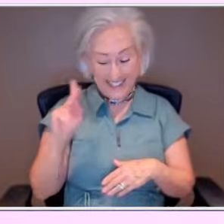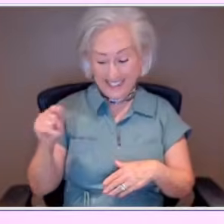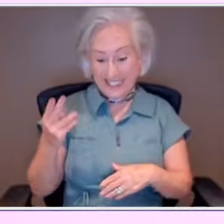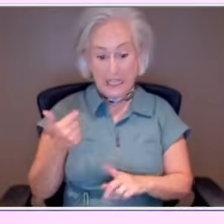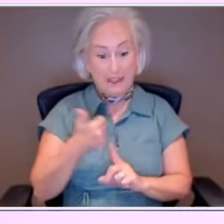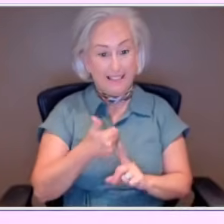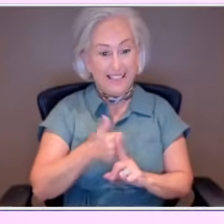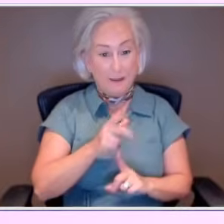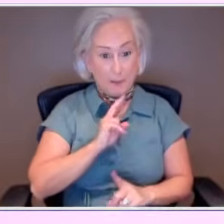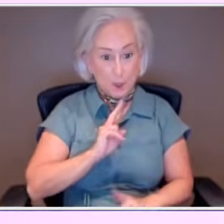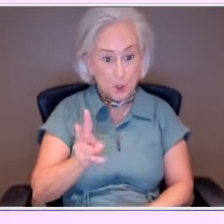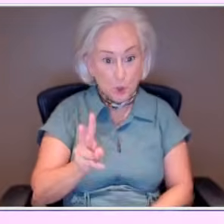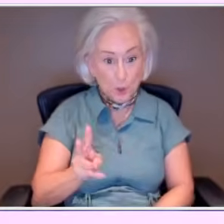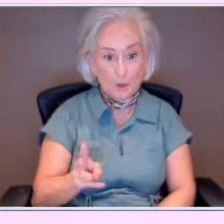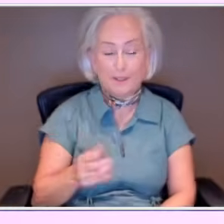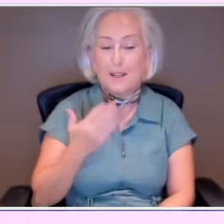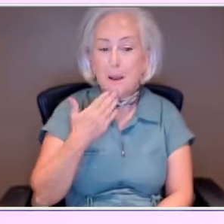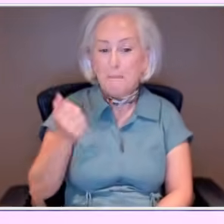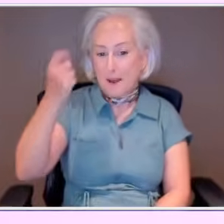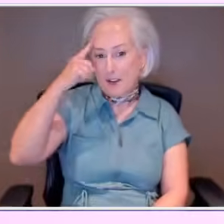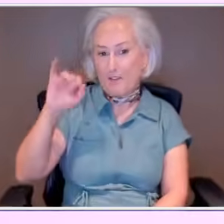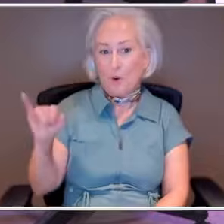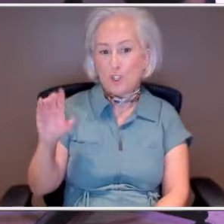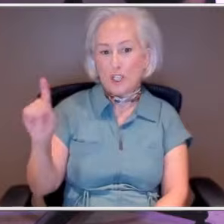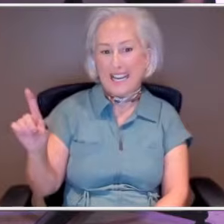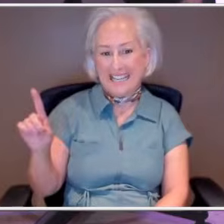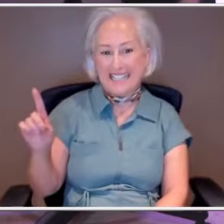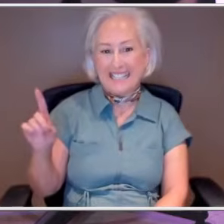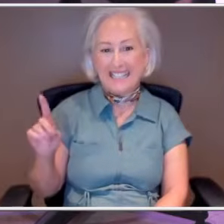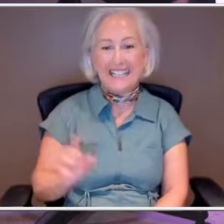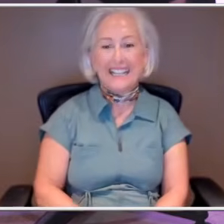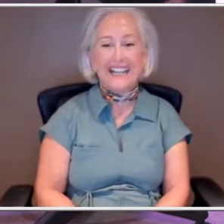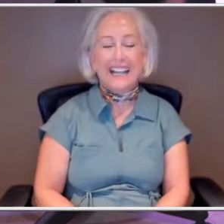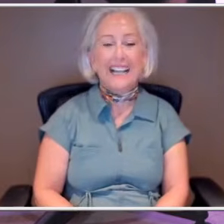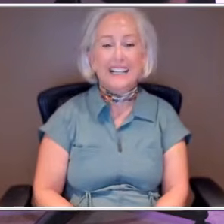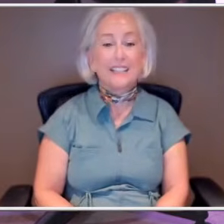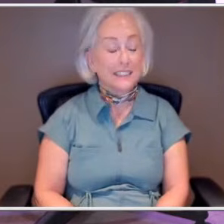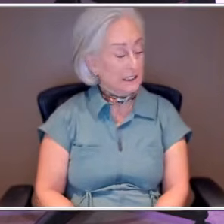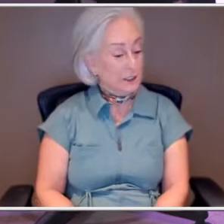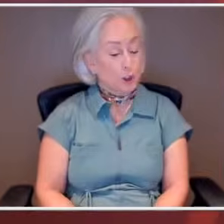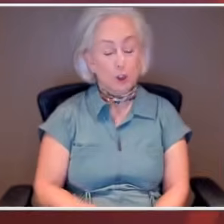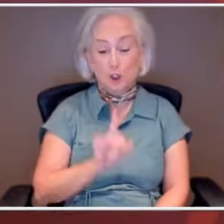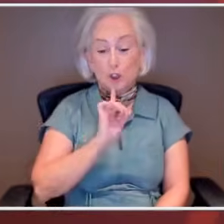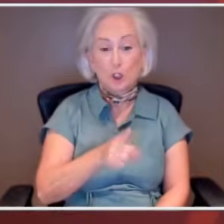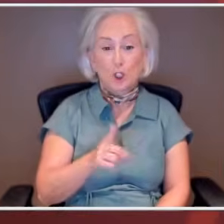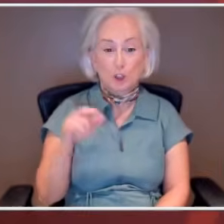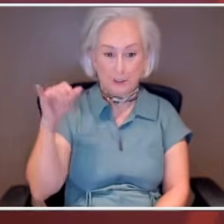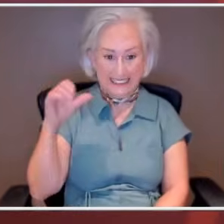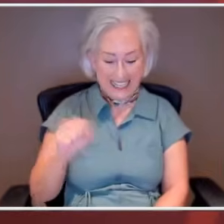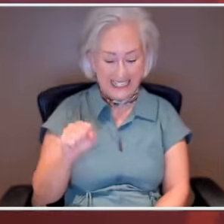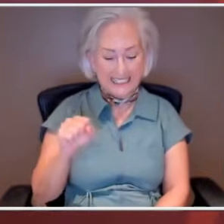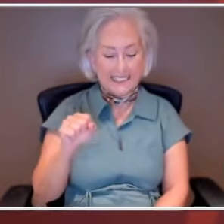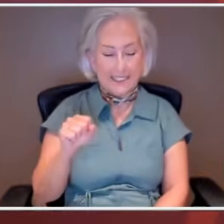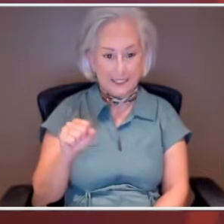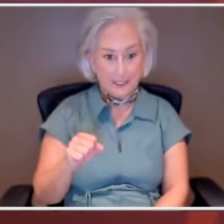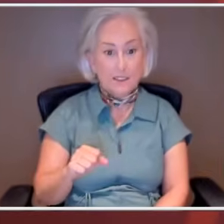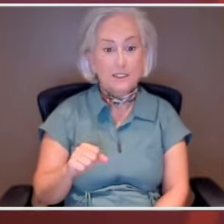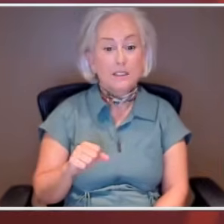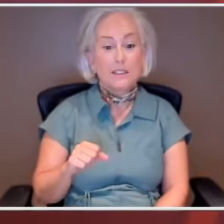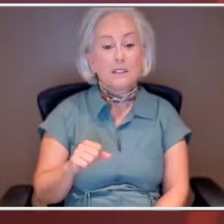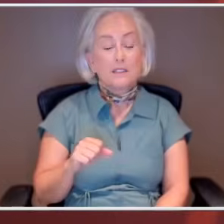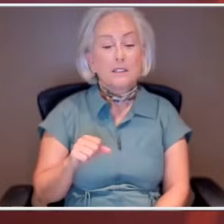actually, that's probably a better question All right, for we'll JD. go for you. I'll Okay. give- Yeah. Yeah, sure. So the answer is definitely yes. Yeah.